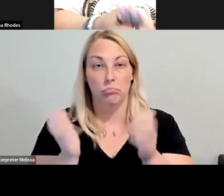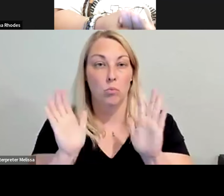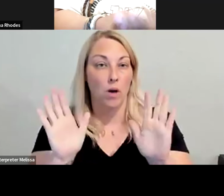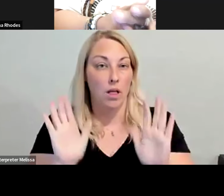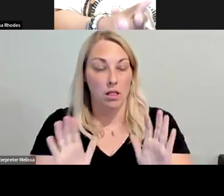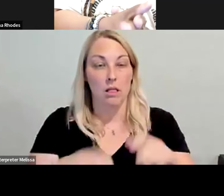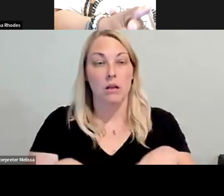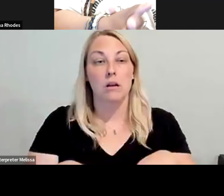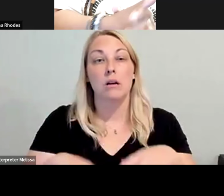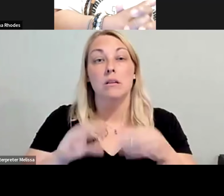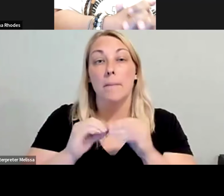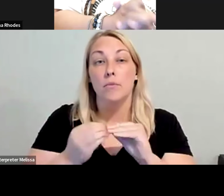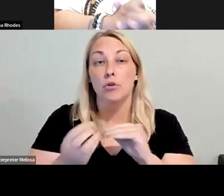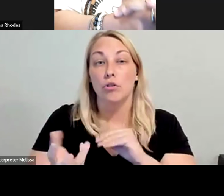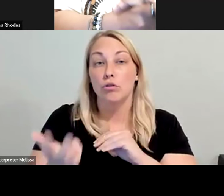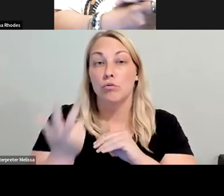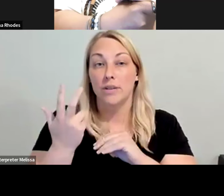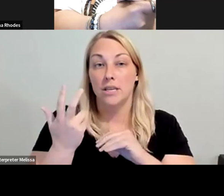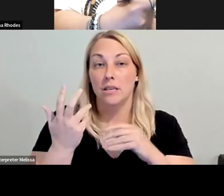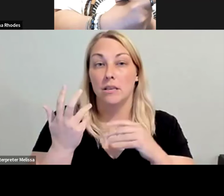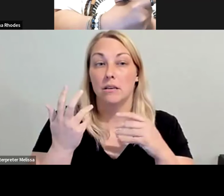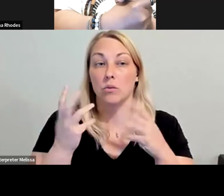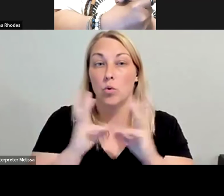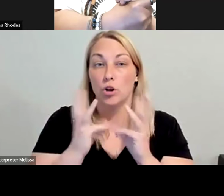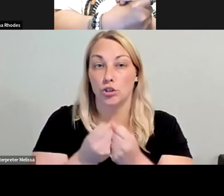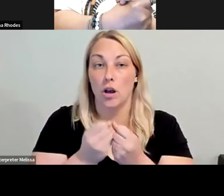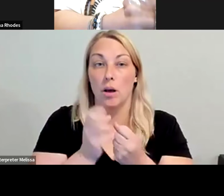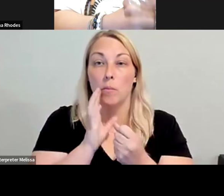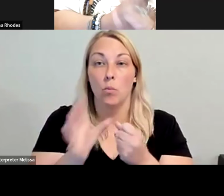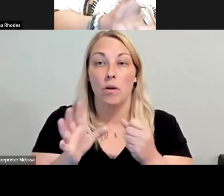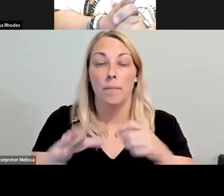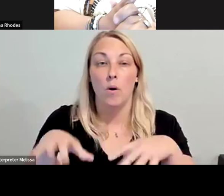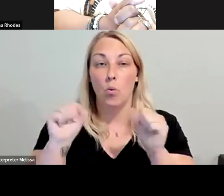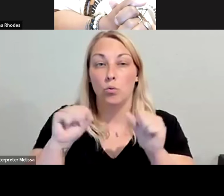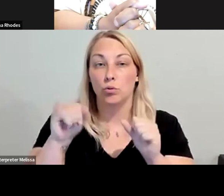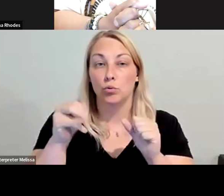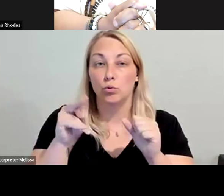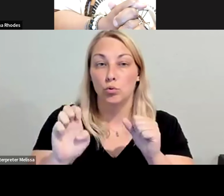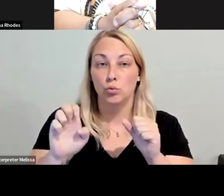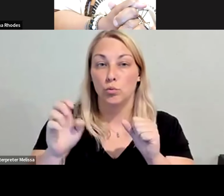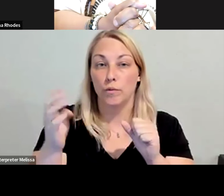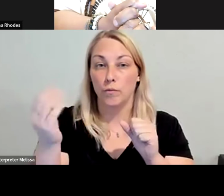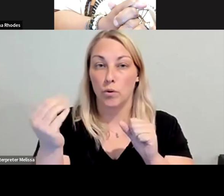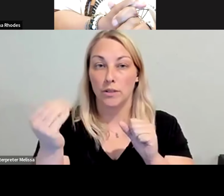number 3 will be June 14th at Lewis Crow Park.